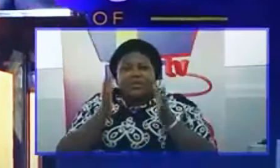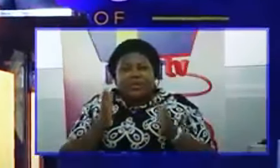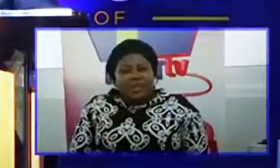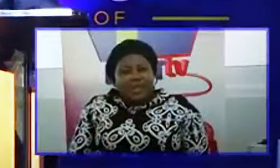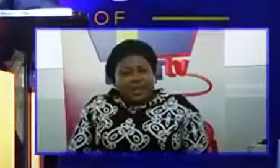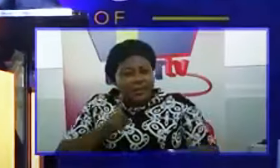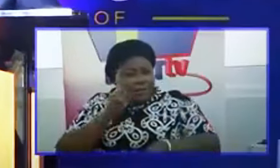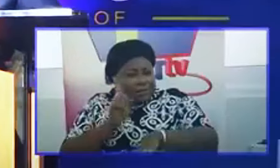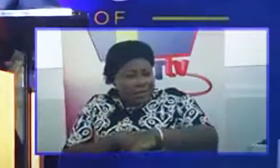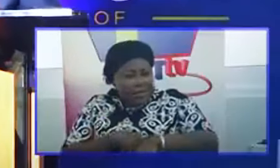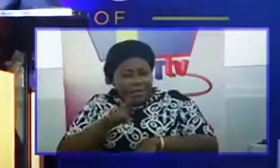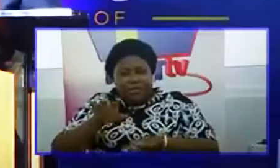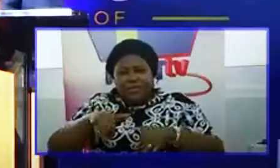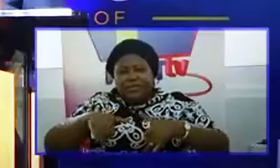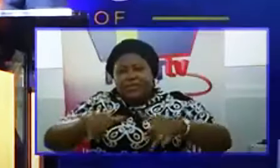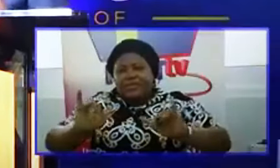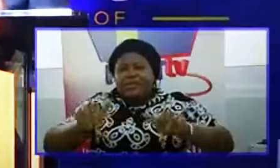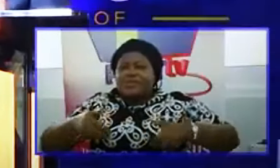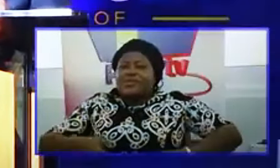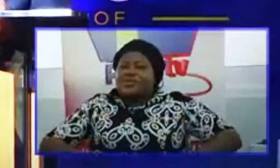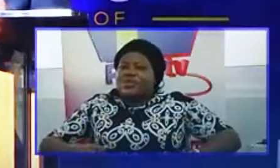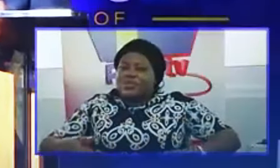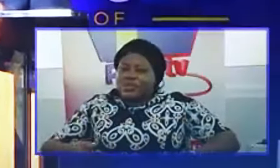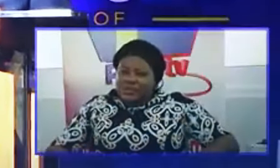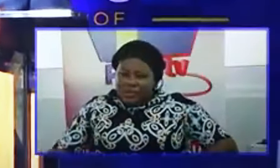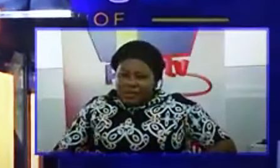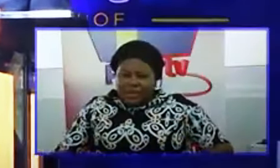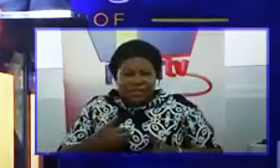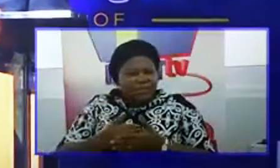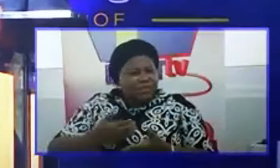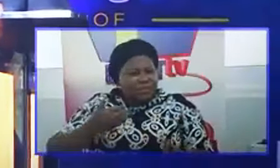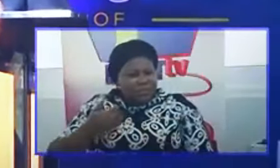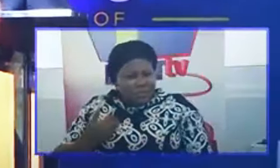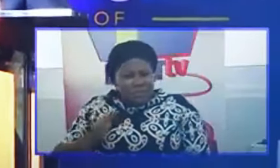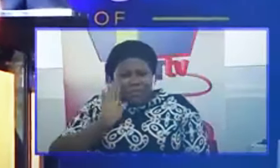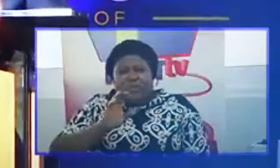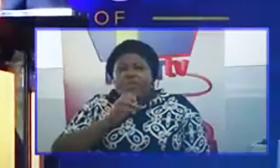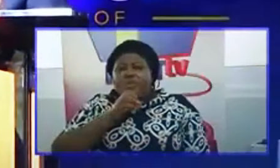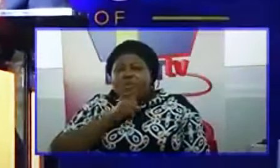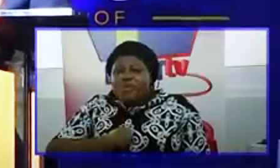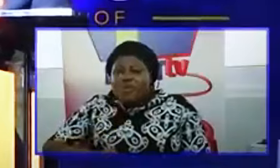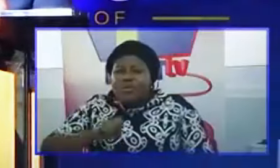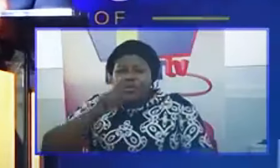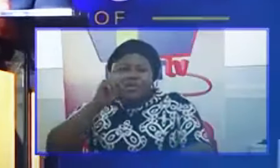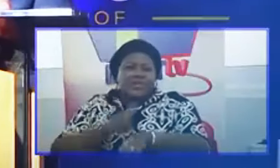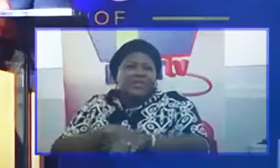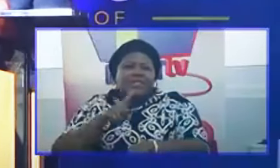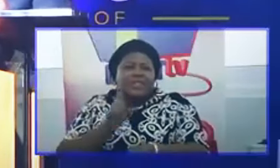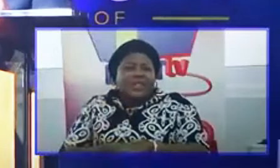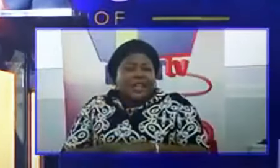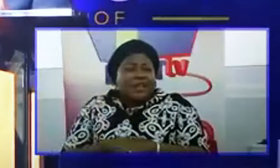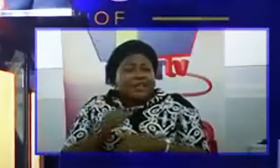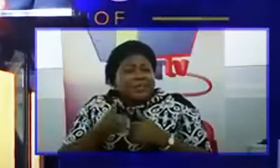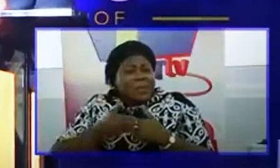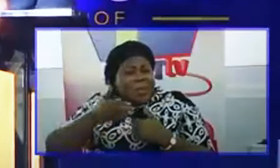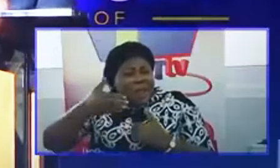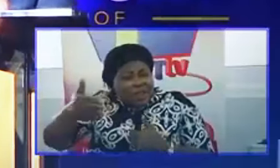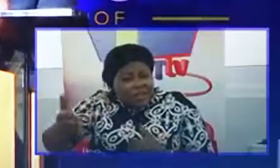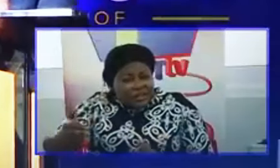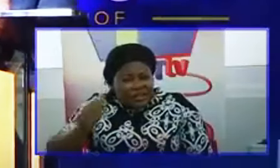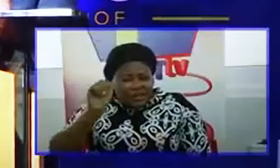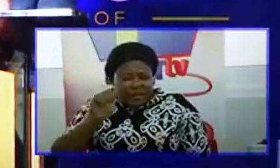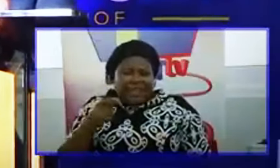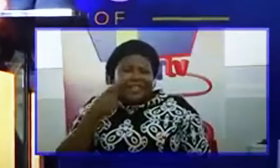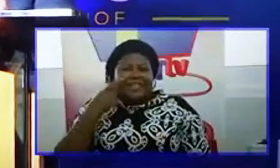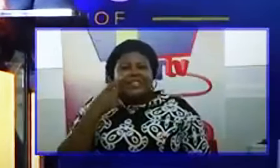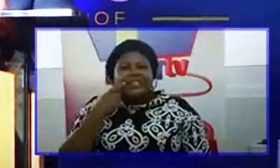youth, before the days of trouble come, the years approach when you will say, I find no pleasure